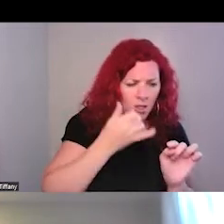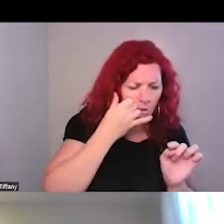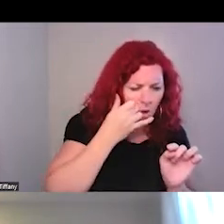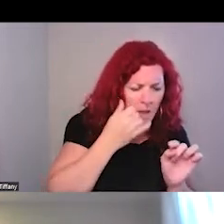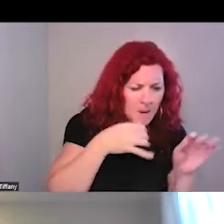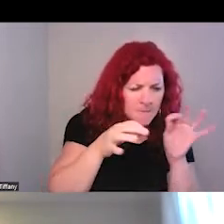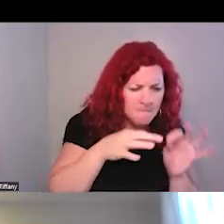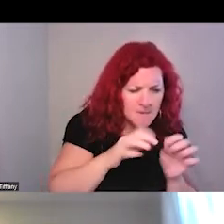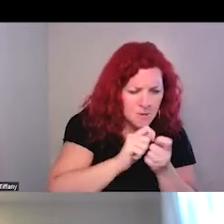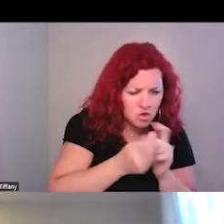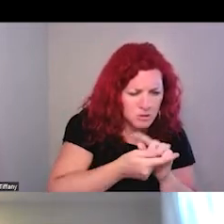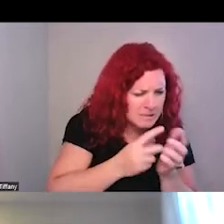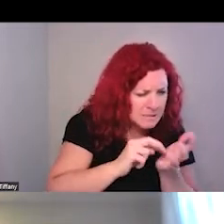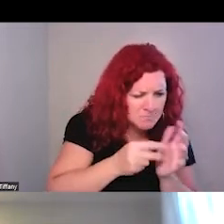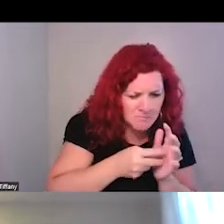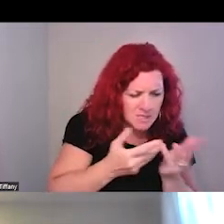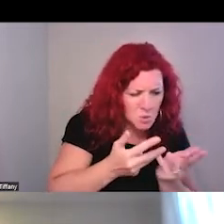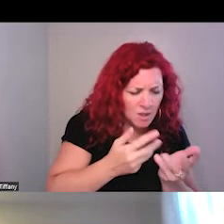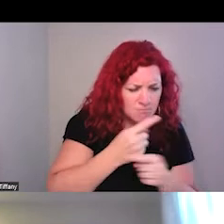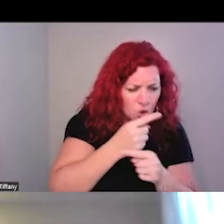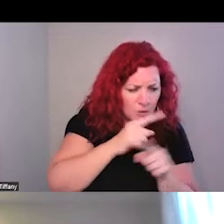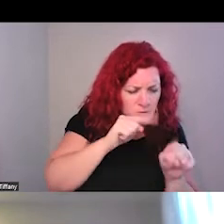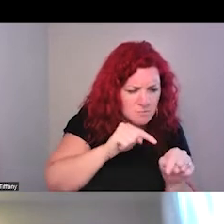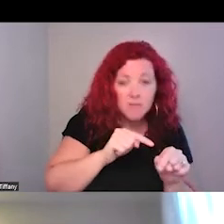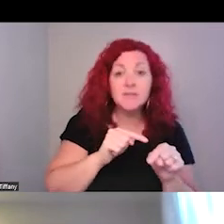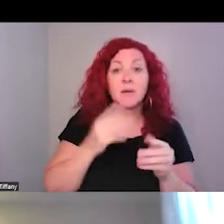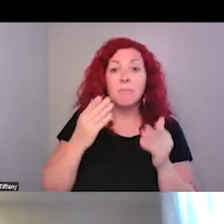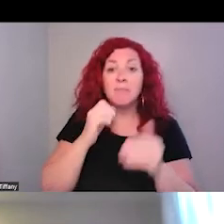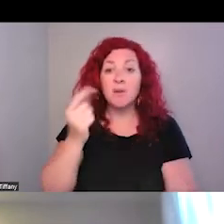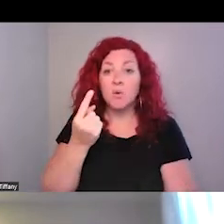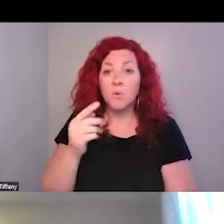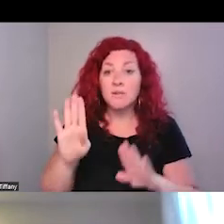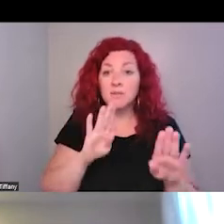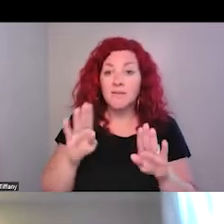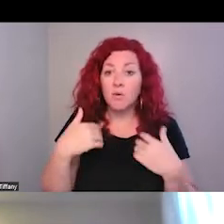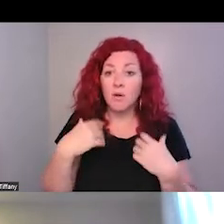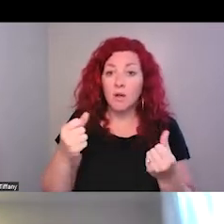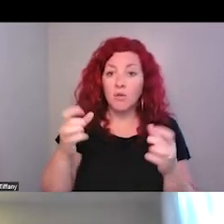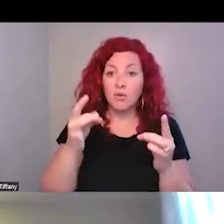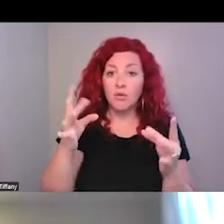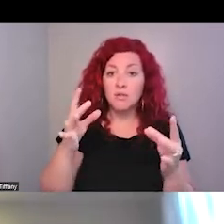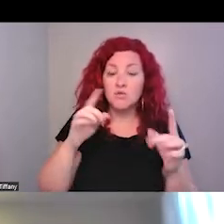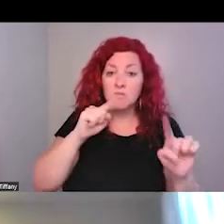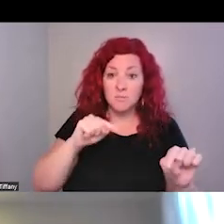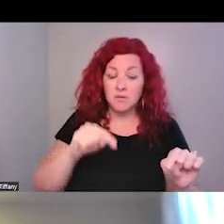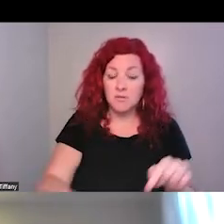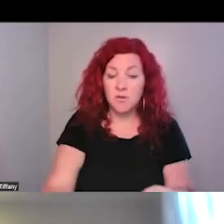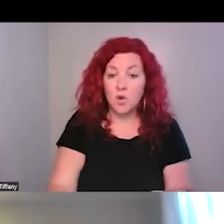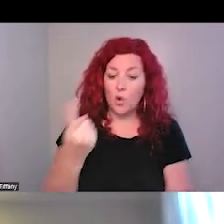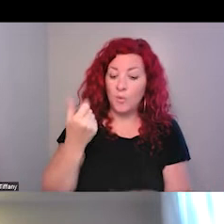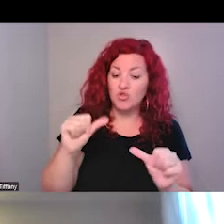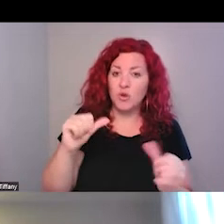most appropriate response. That may not always be a behavioral health crisis response. We're always trying to, have less